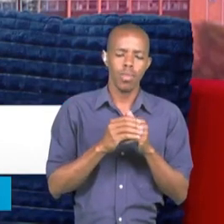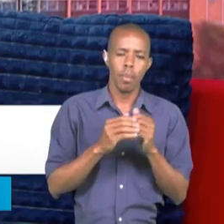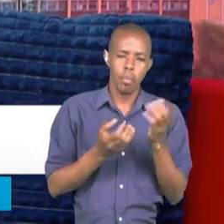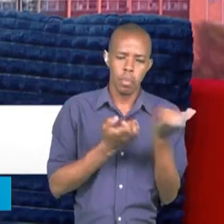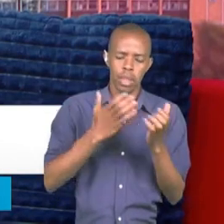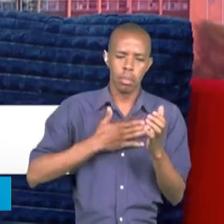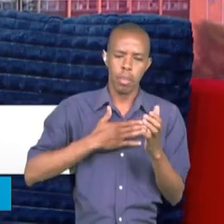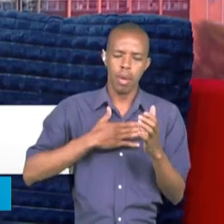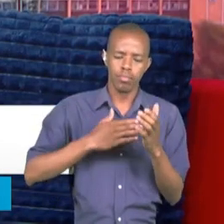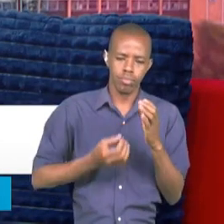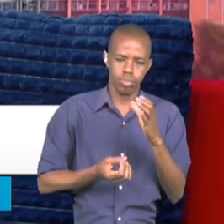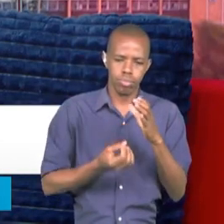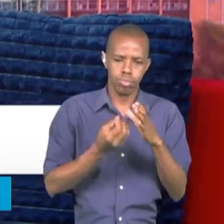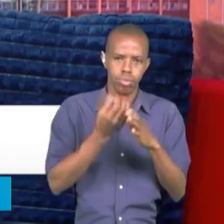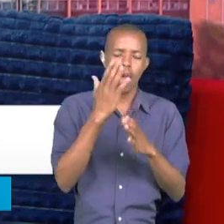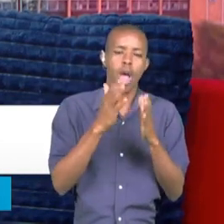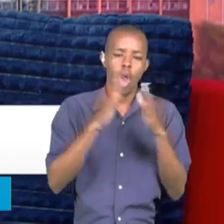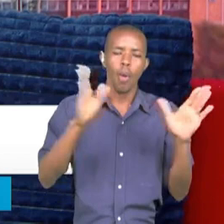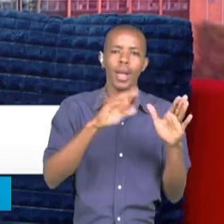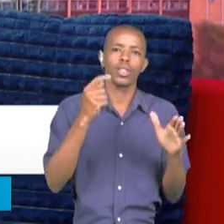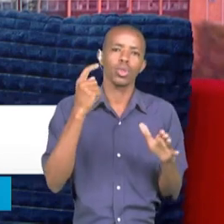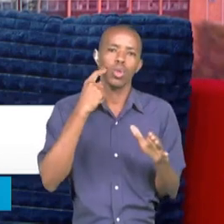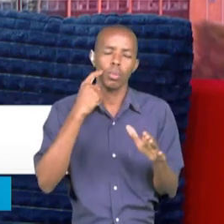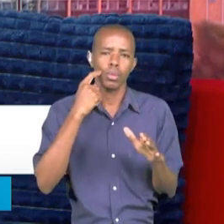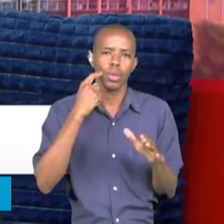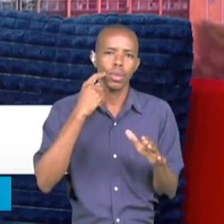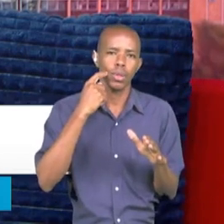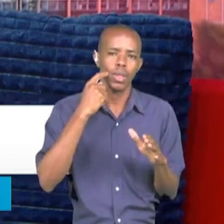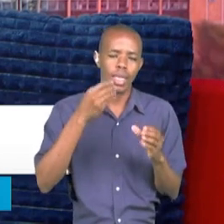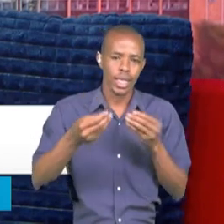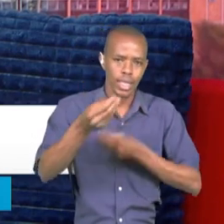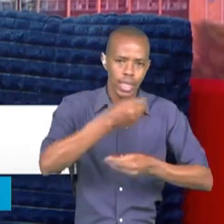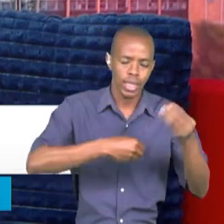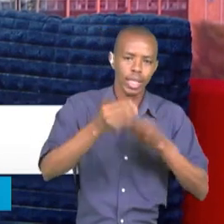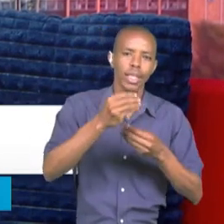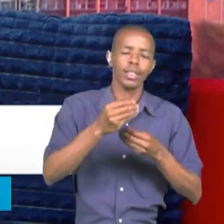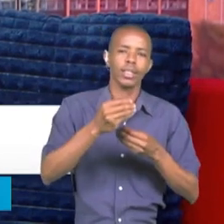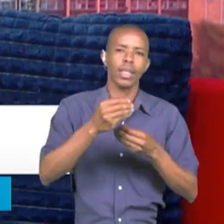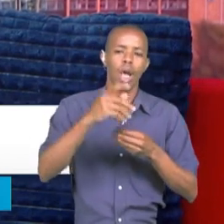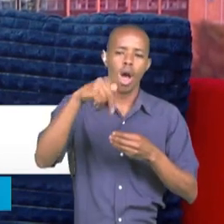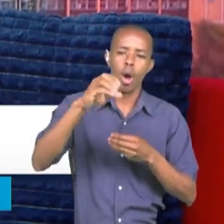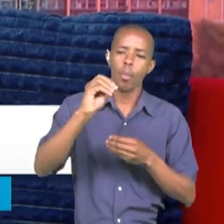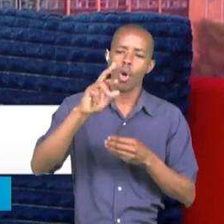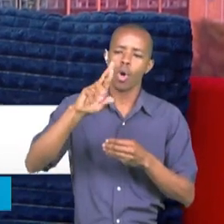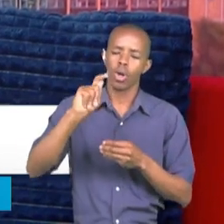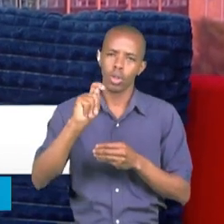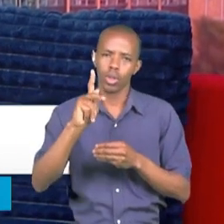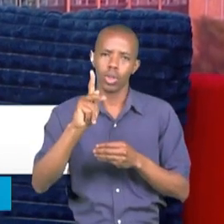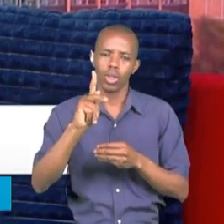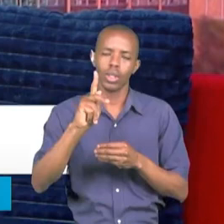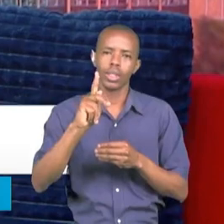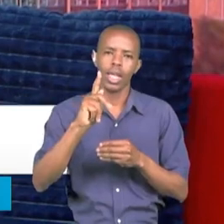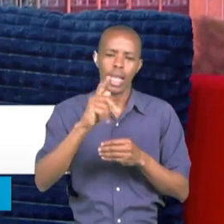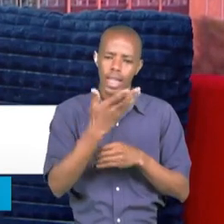I grew. After a while, I opened a pork joint with someone, with selling fries too. Okay. Yeah. Okay. Then somehow that didn't work